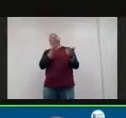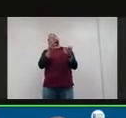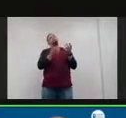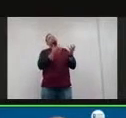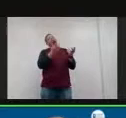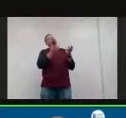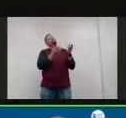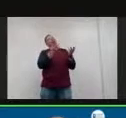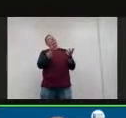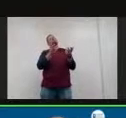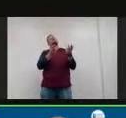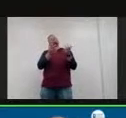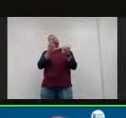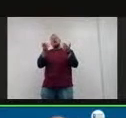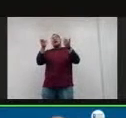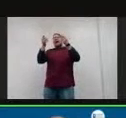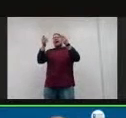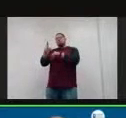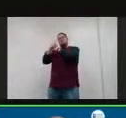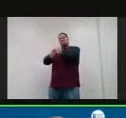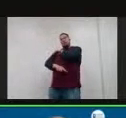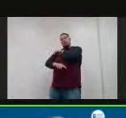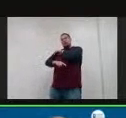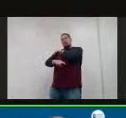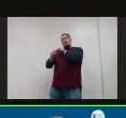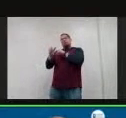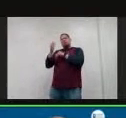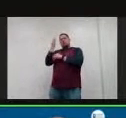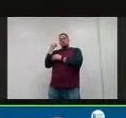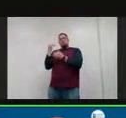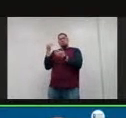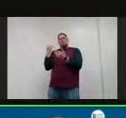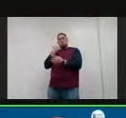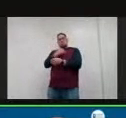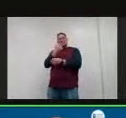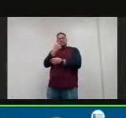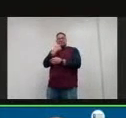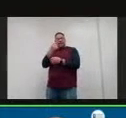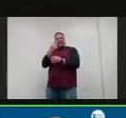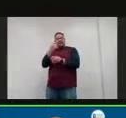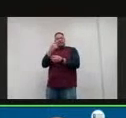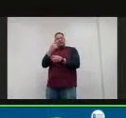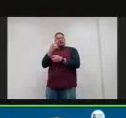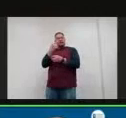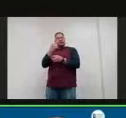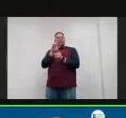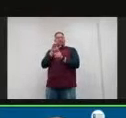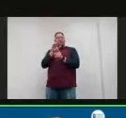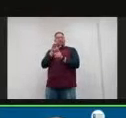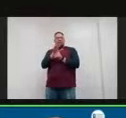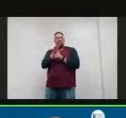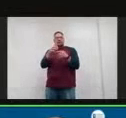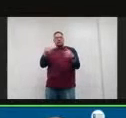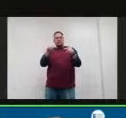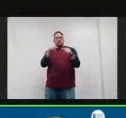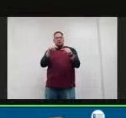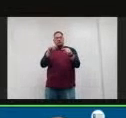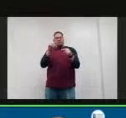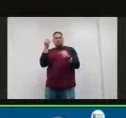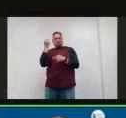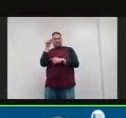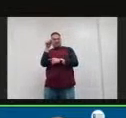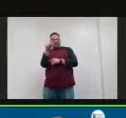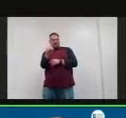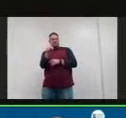repercussions based on what we say in public. And so on this particular matter, it